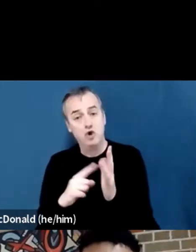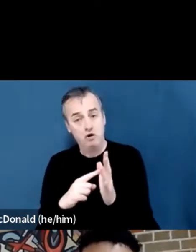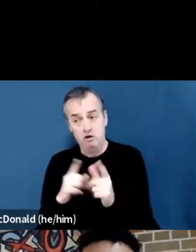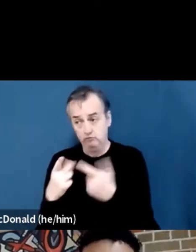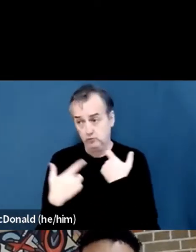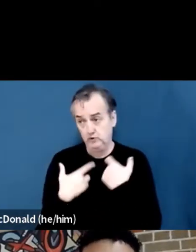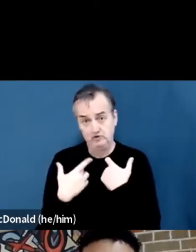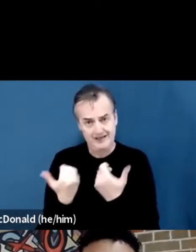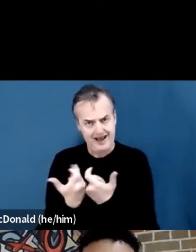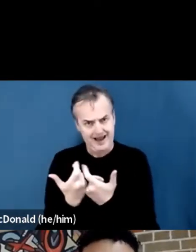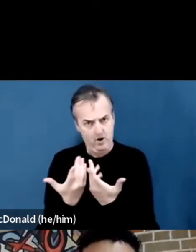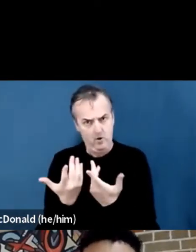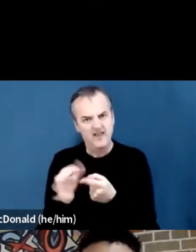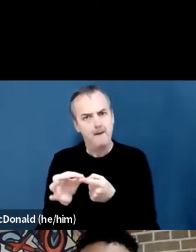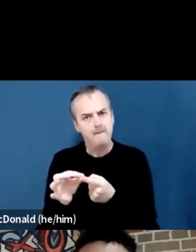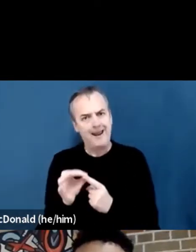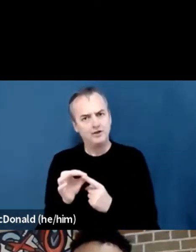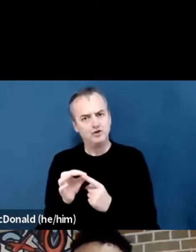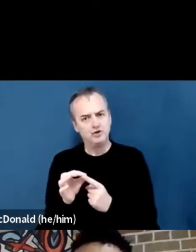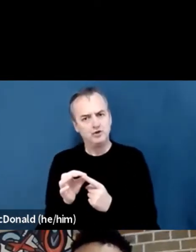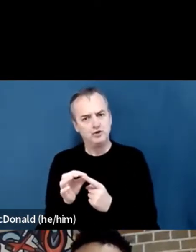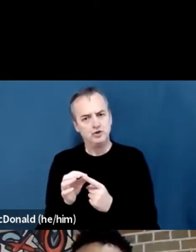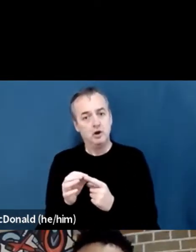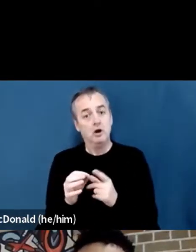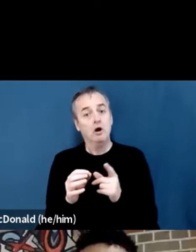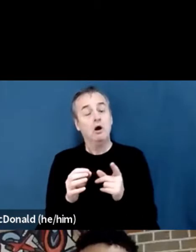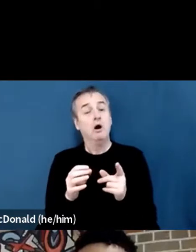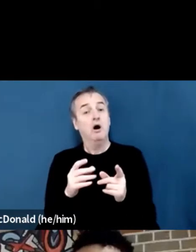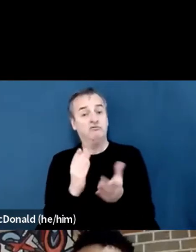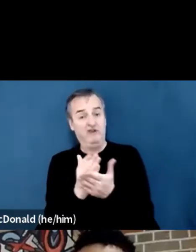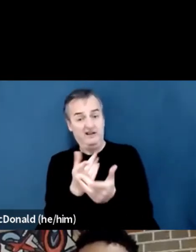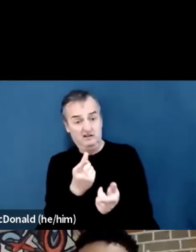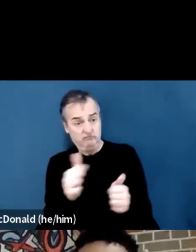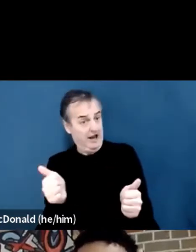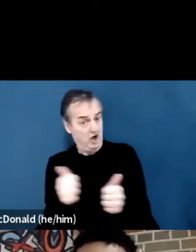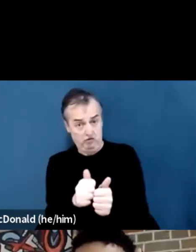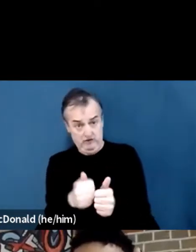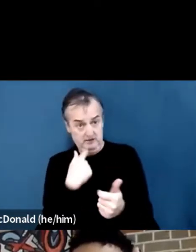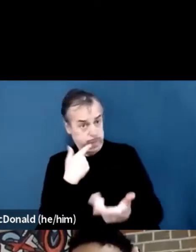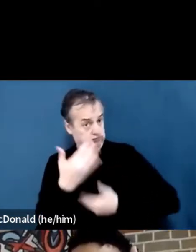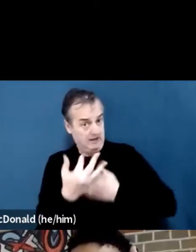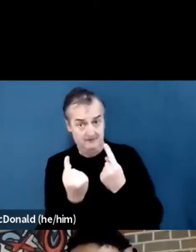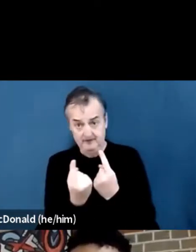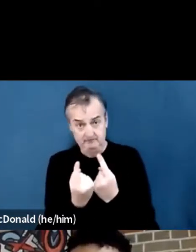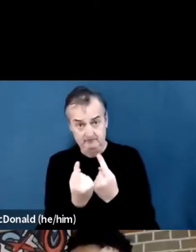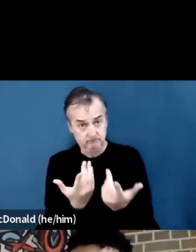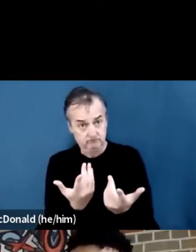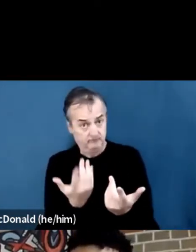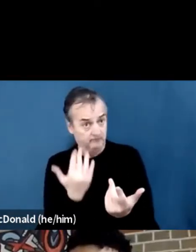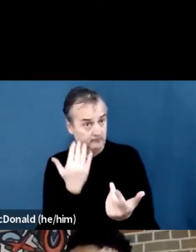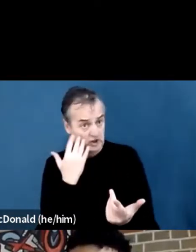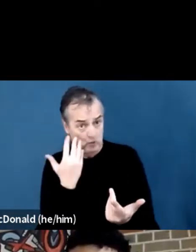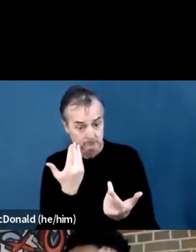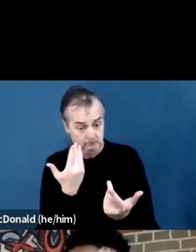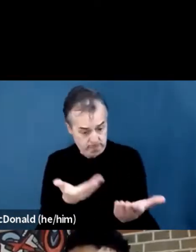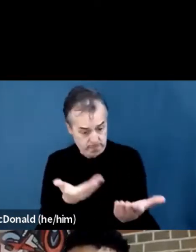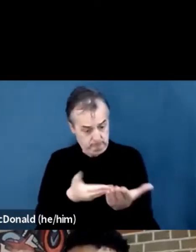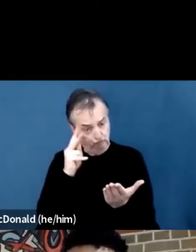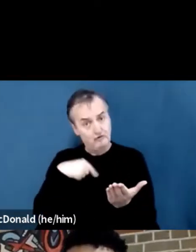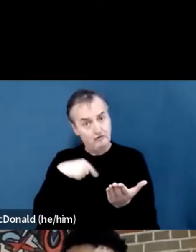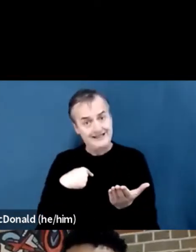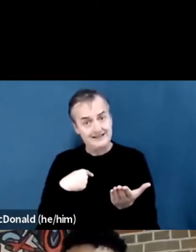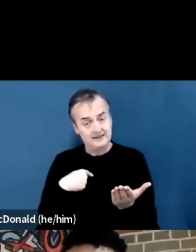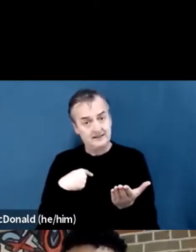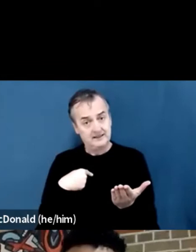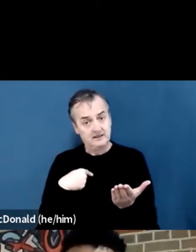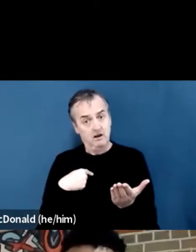idea? I mean, I would say everything that you guys have said, absolutely the same.